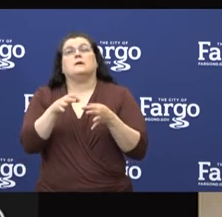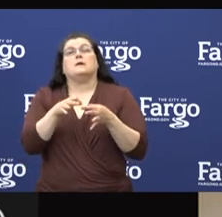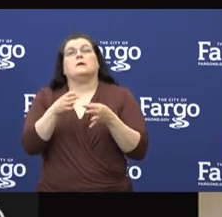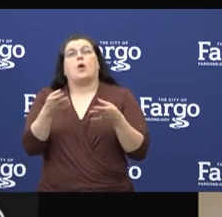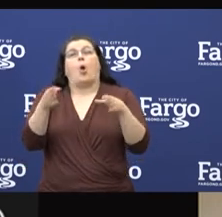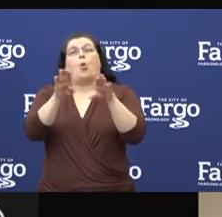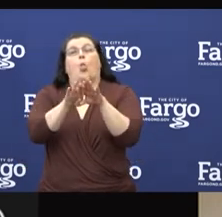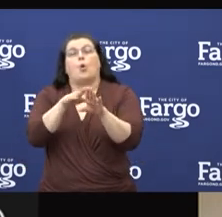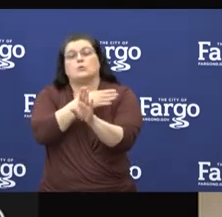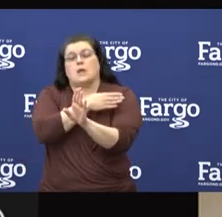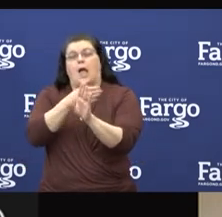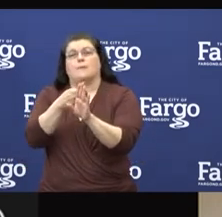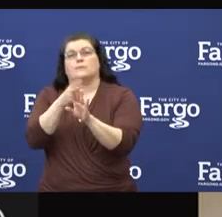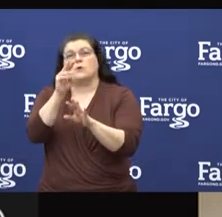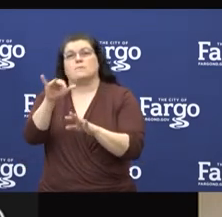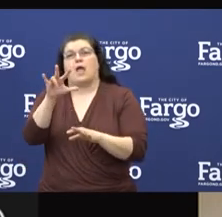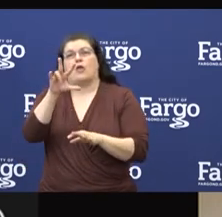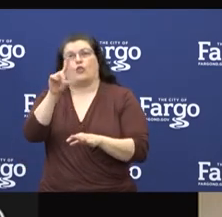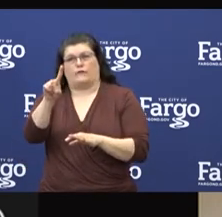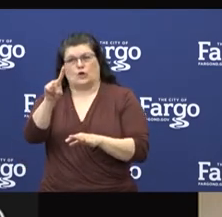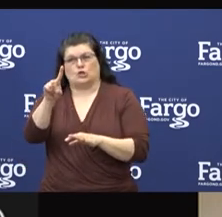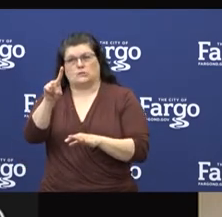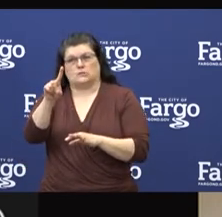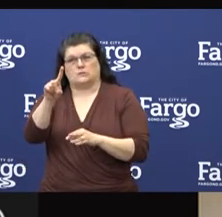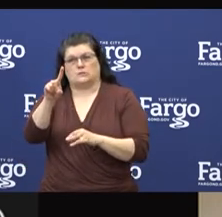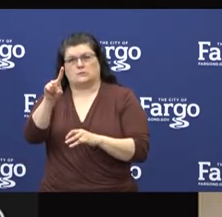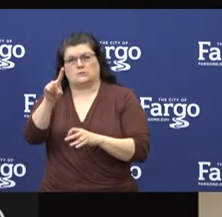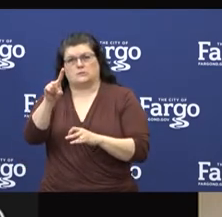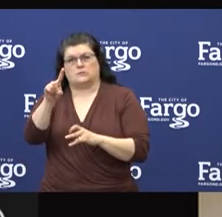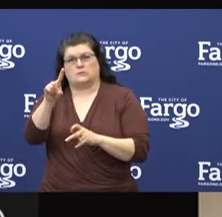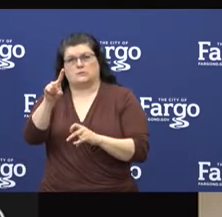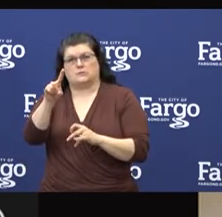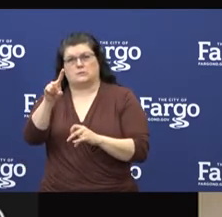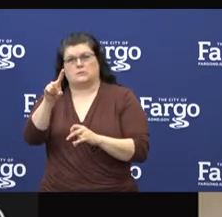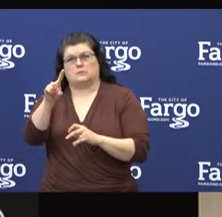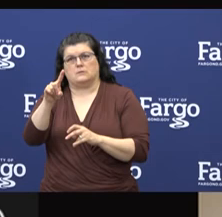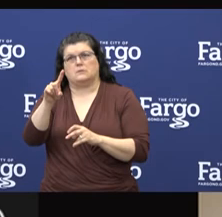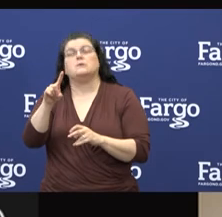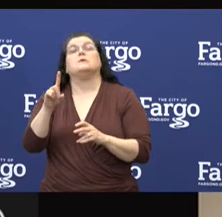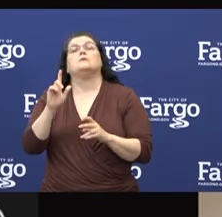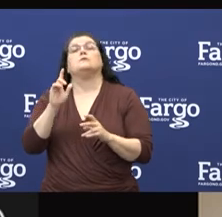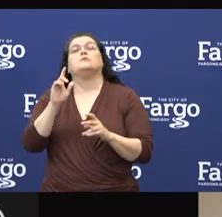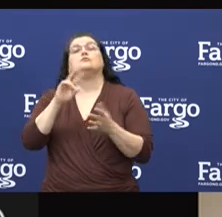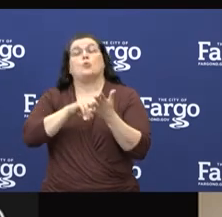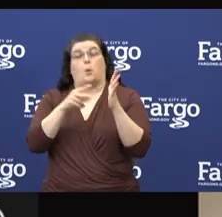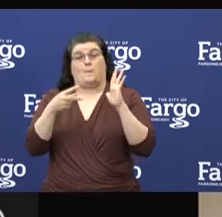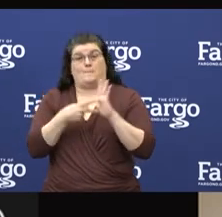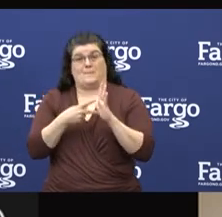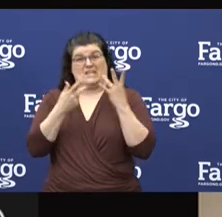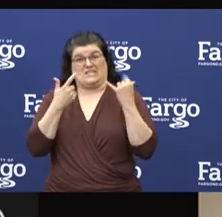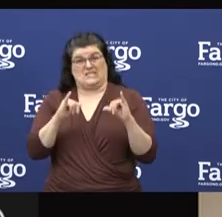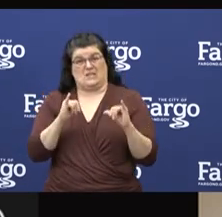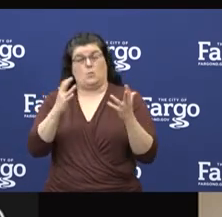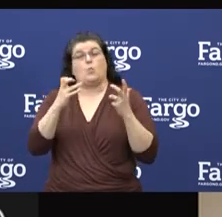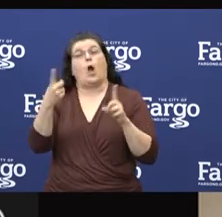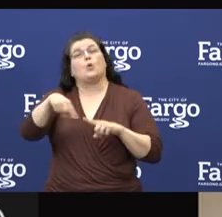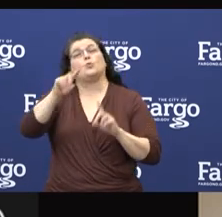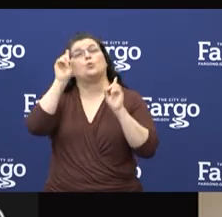May 31st. Just a reminder to please patronize our local businesses,